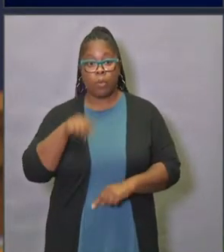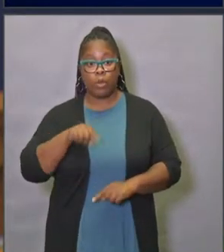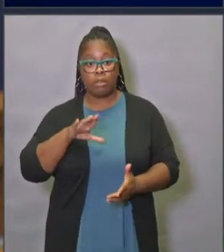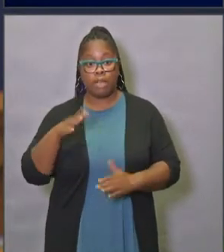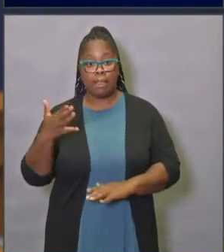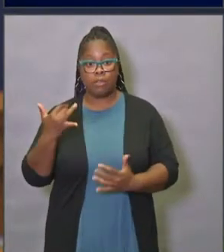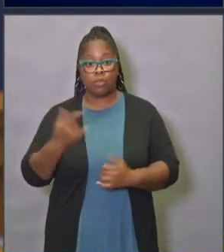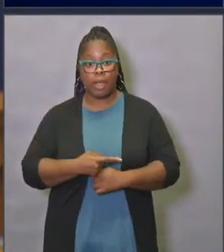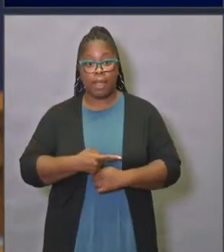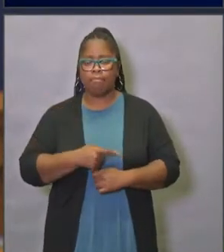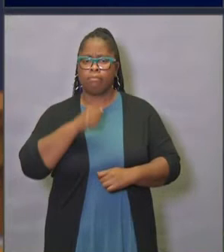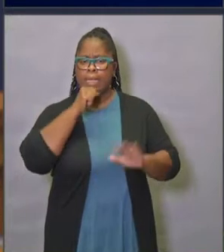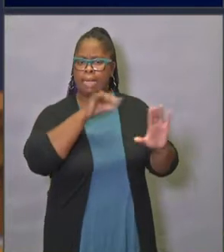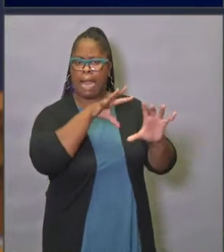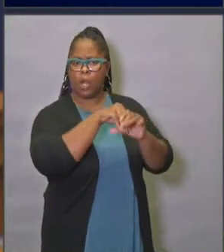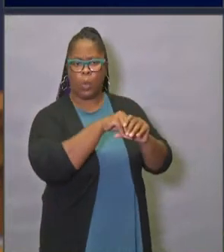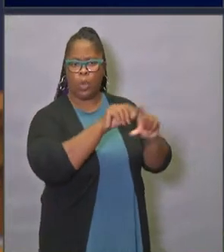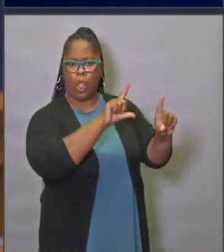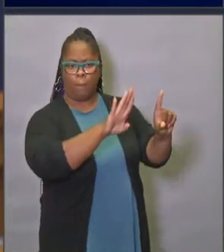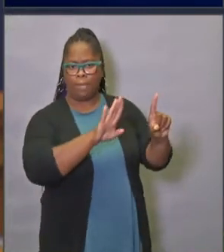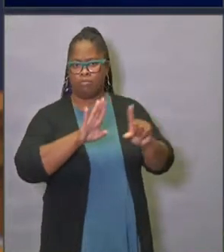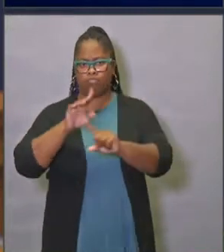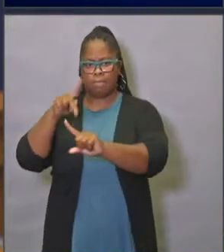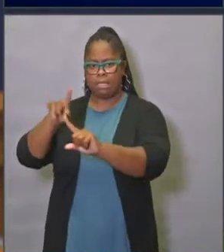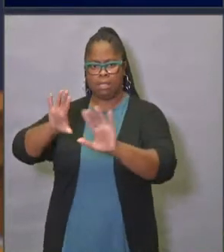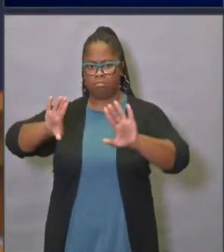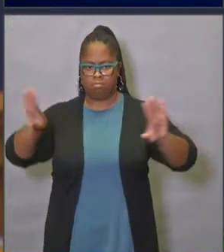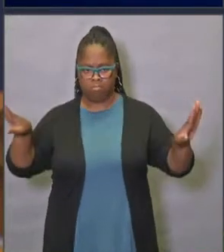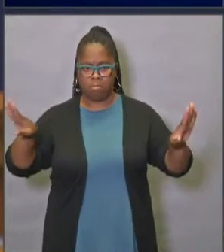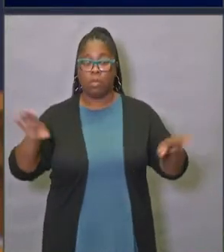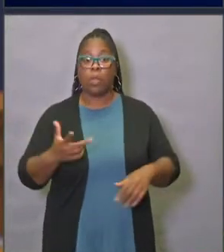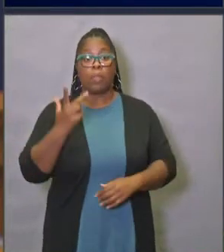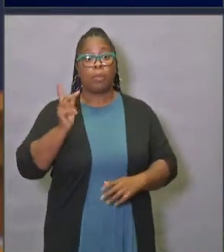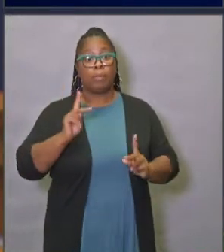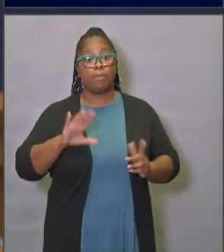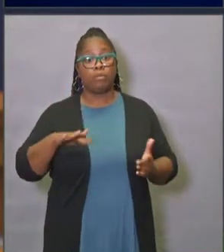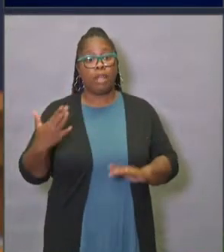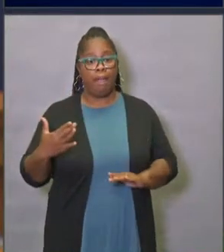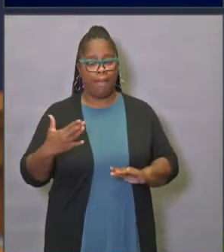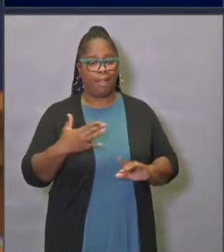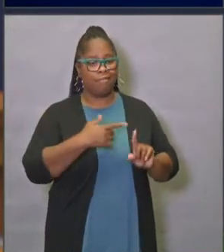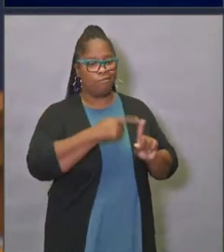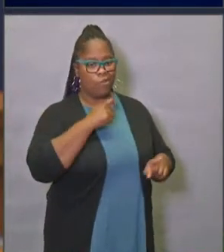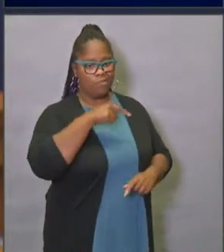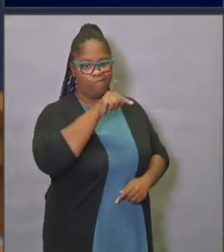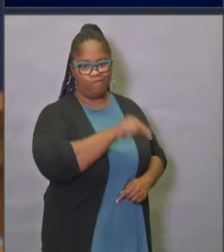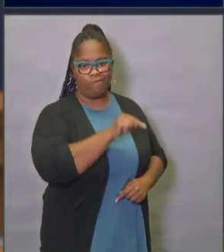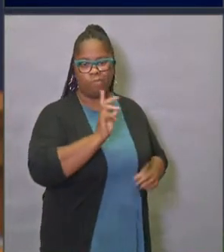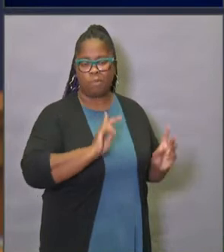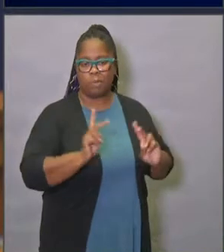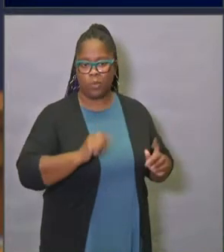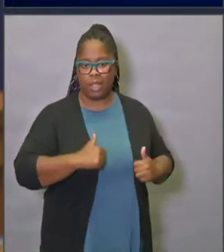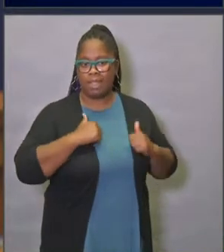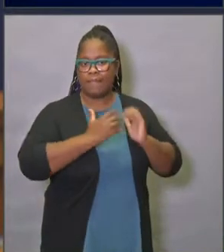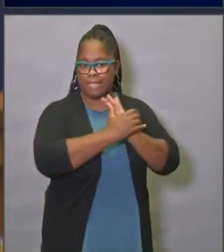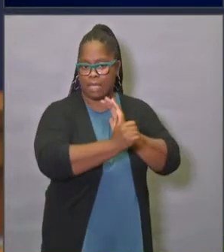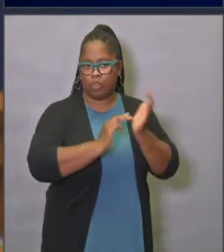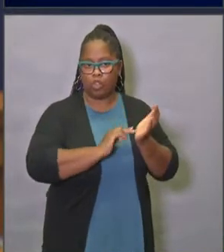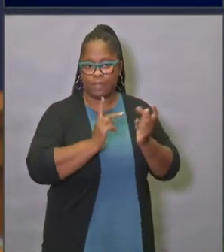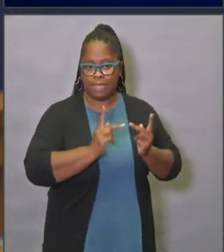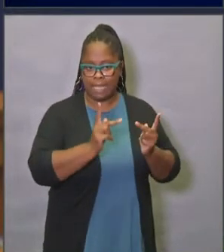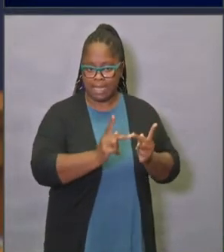today, excluding the deaths in Long Beach and Pasadena, 3 were deaths that were associated with people who lived at skilled